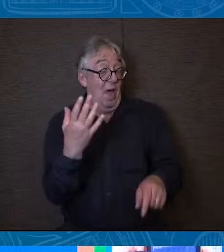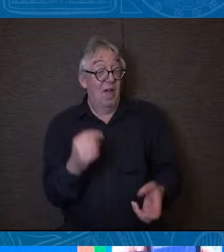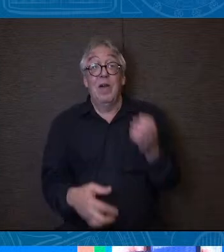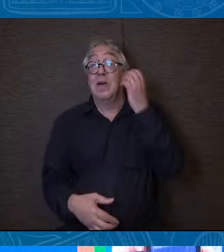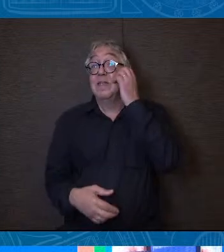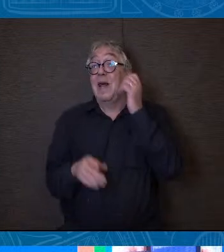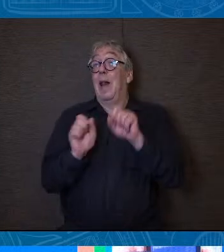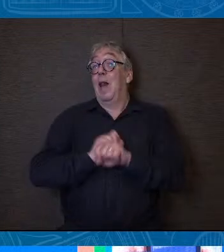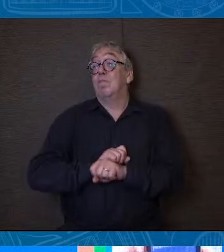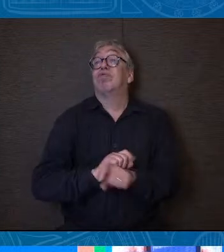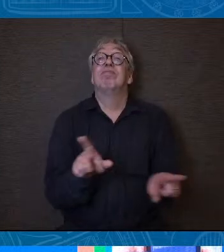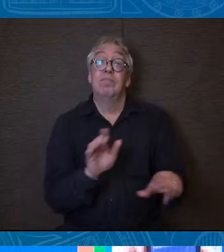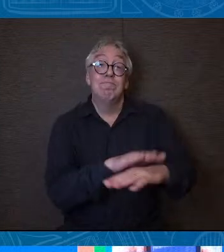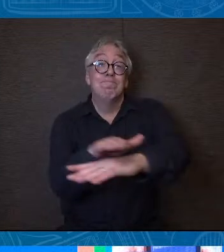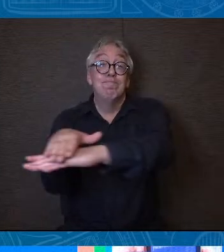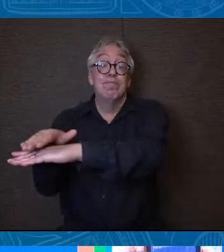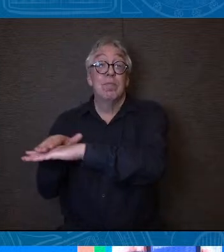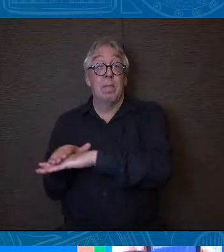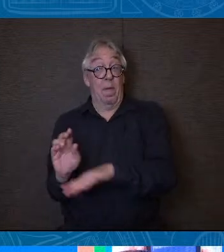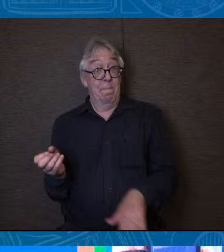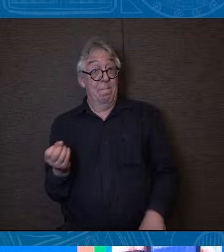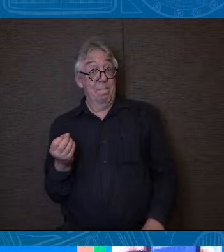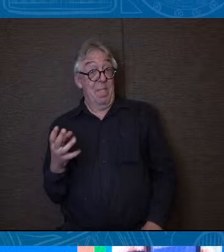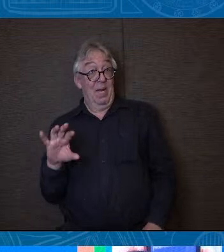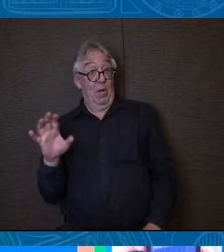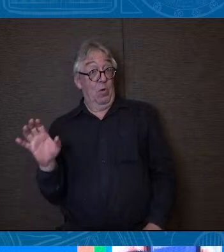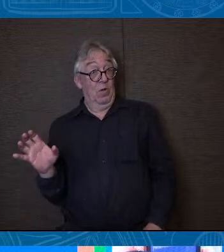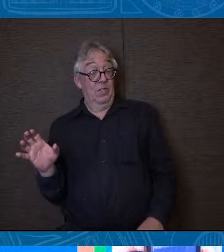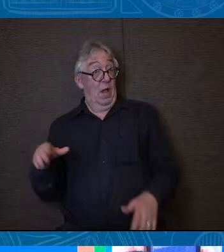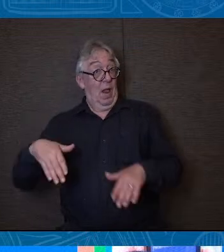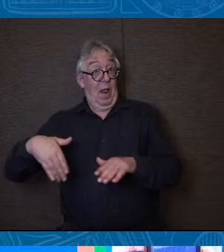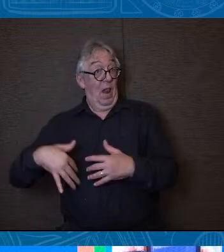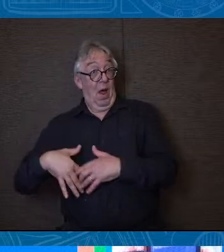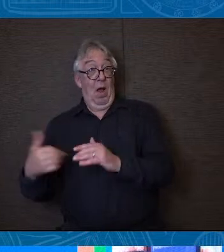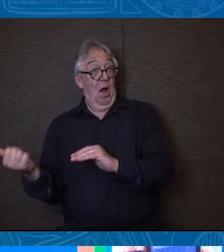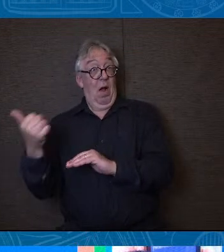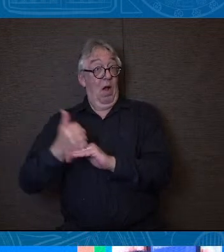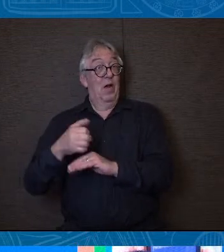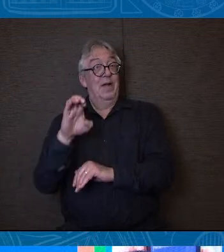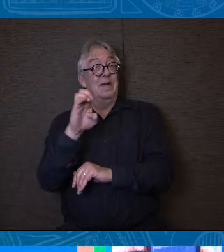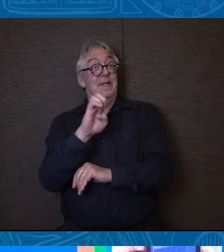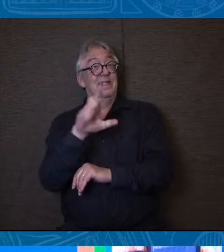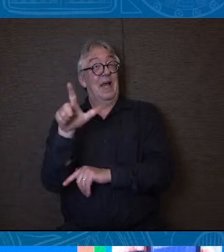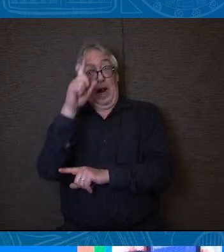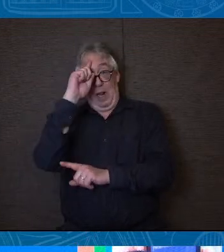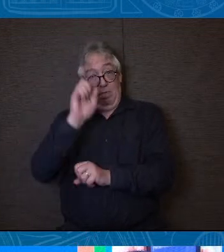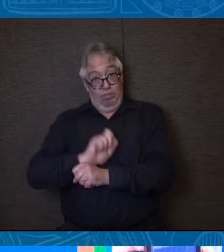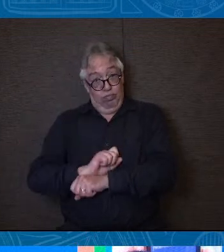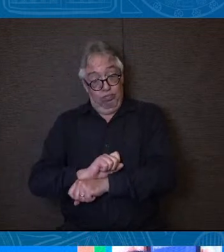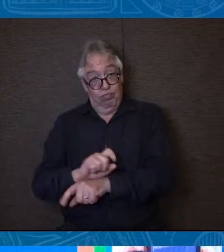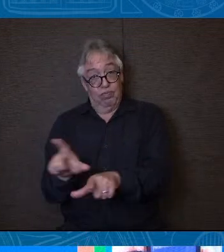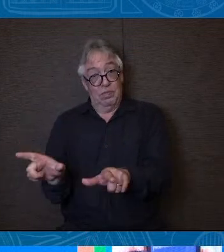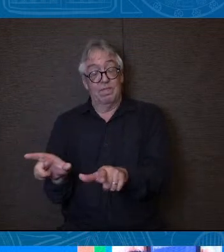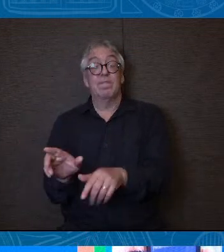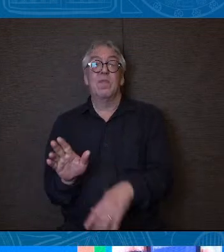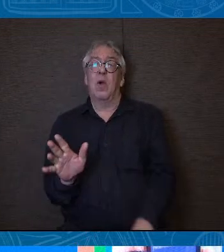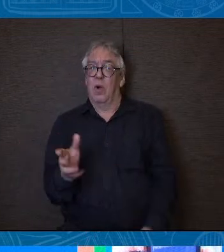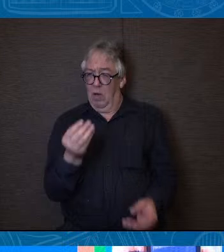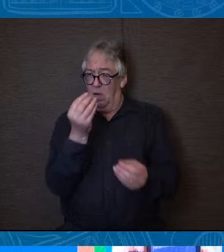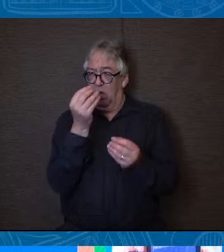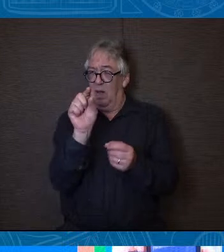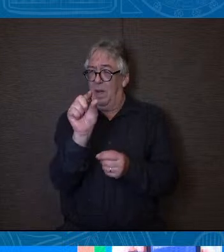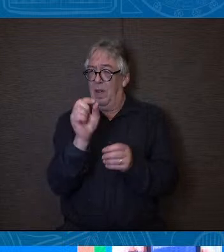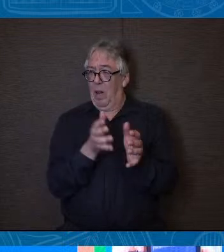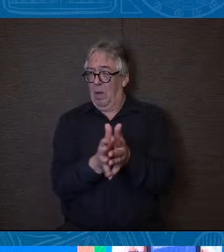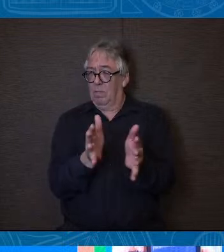still a lot of countries where the cell broadcast has not been implemented. So again, just to elaborate more how the cell broadcast work, I